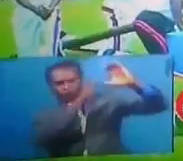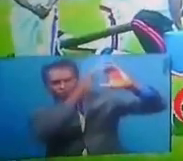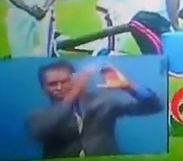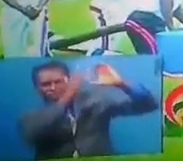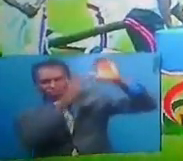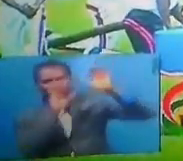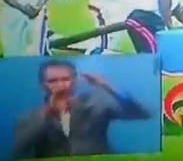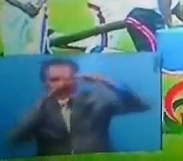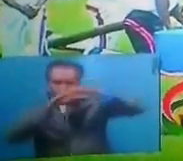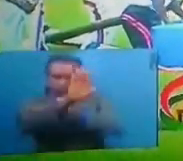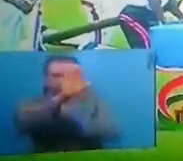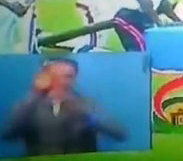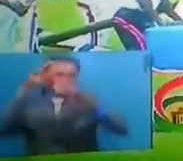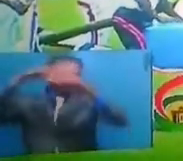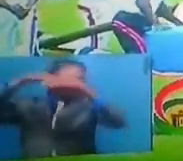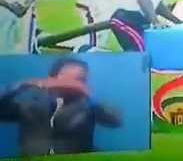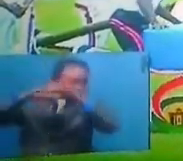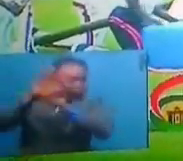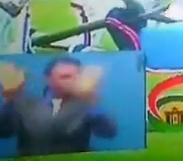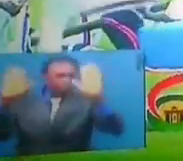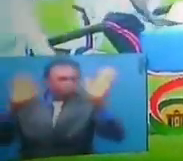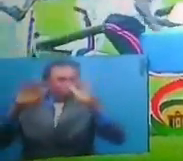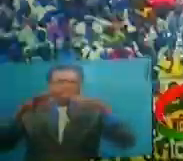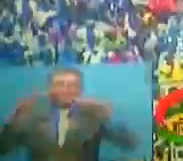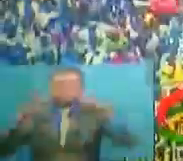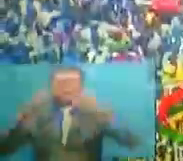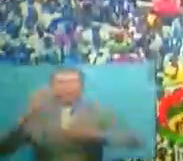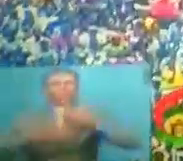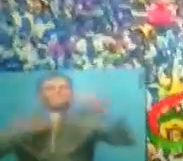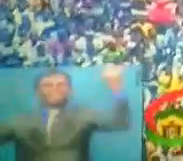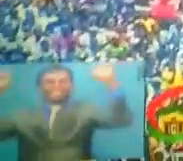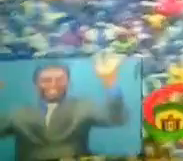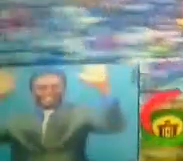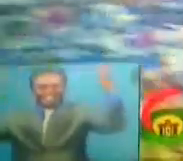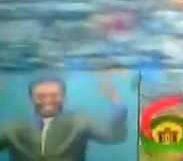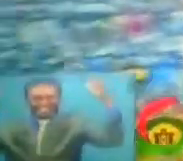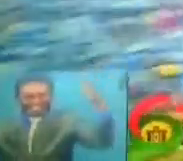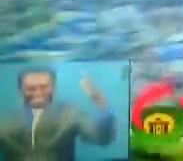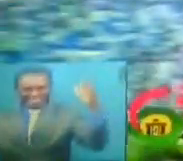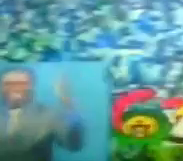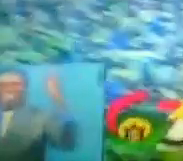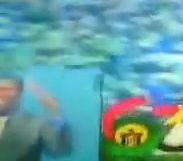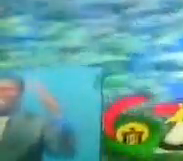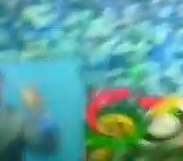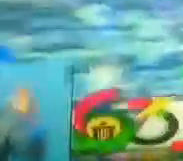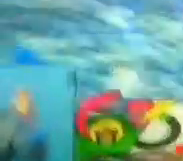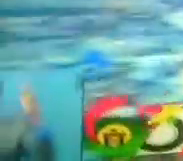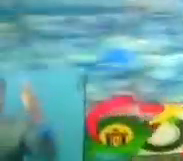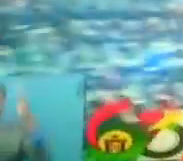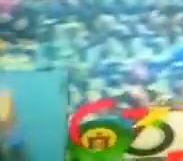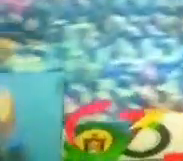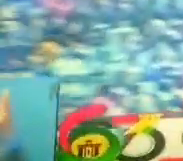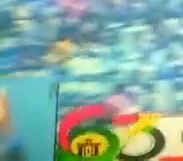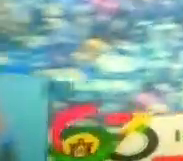that. And the crowd responded to this again. The crowd went ecstatic over this